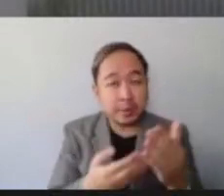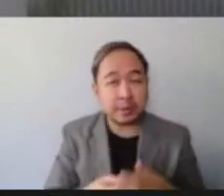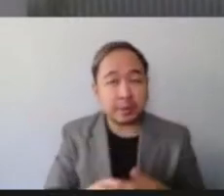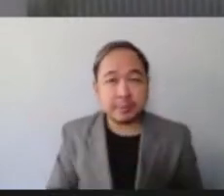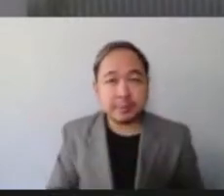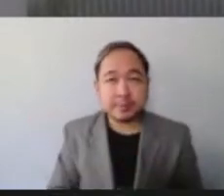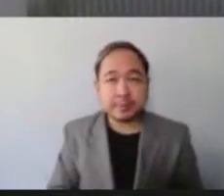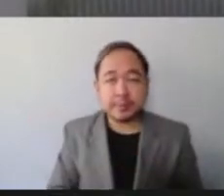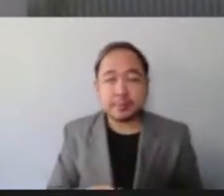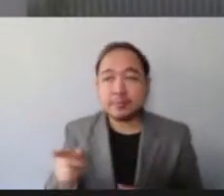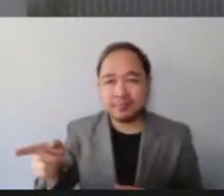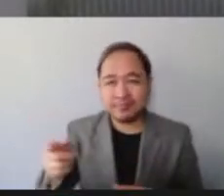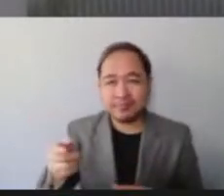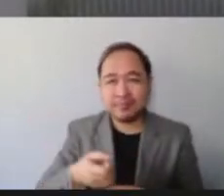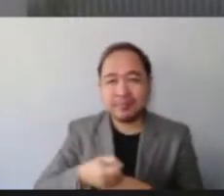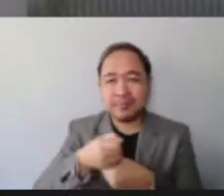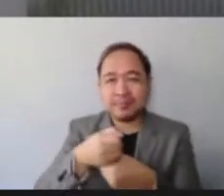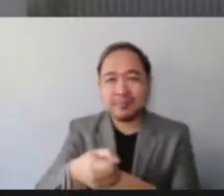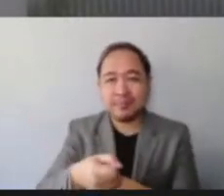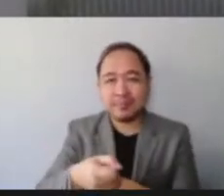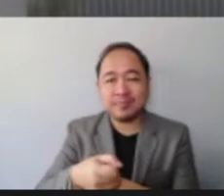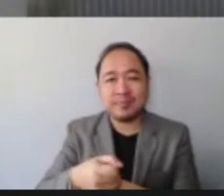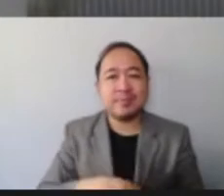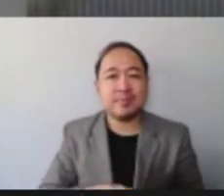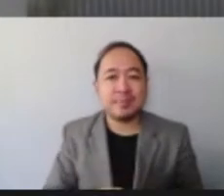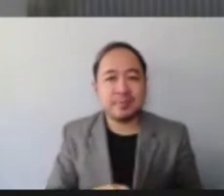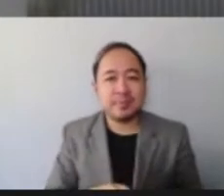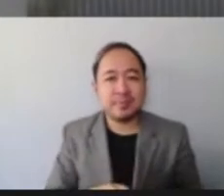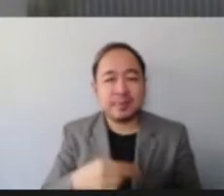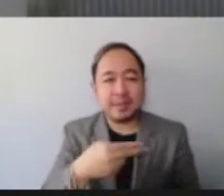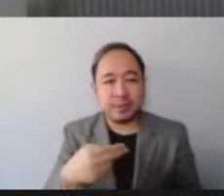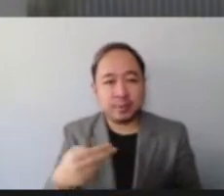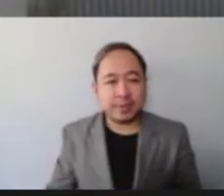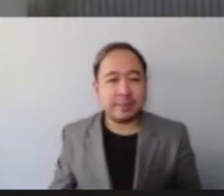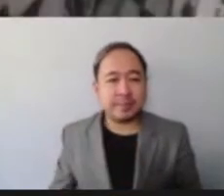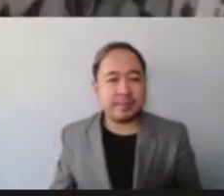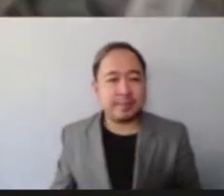I recognize a distinguished delegate from Indonesia